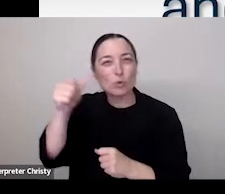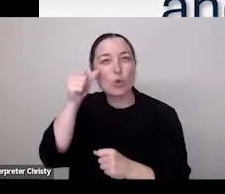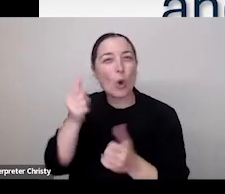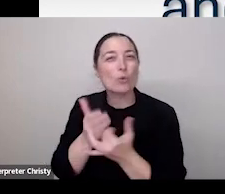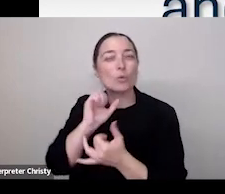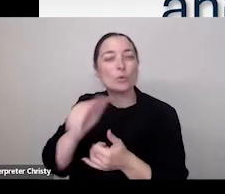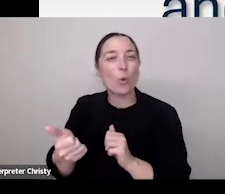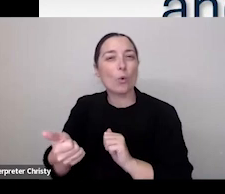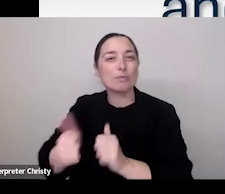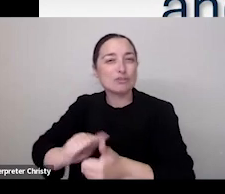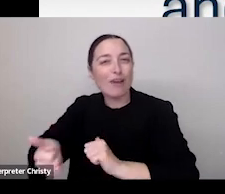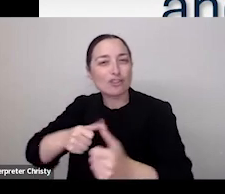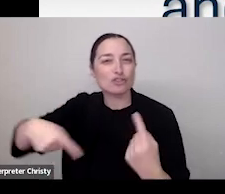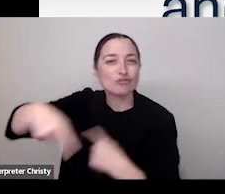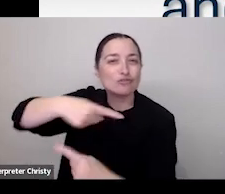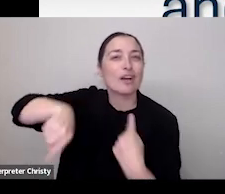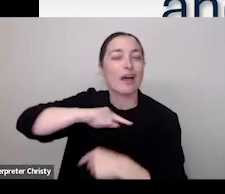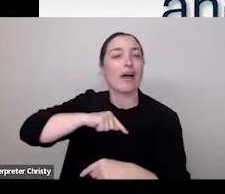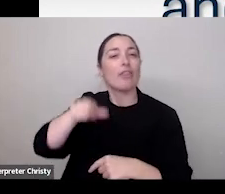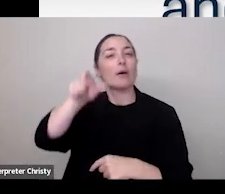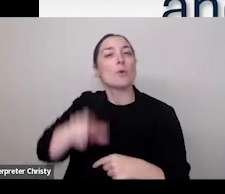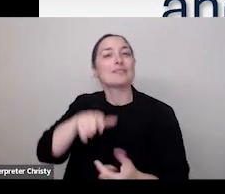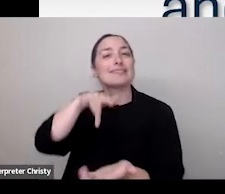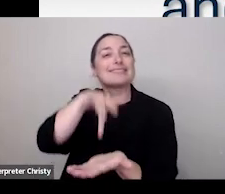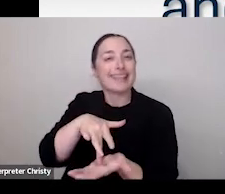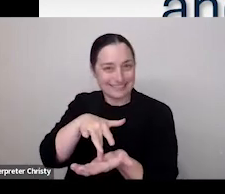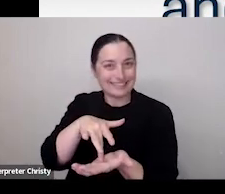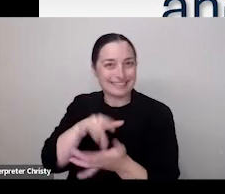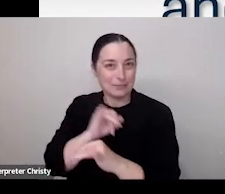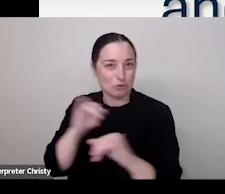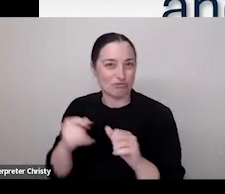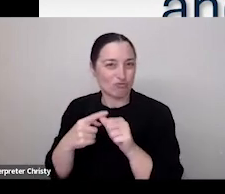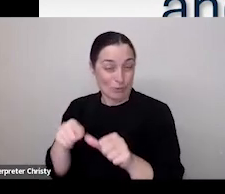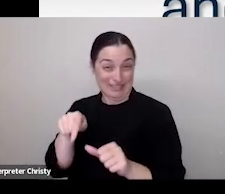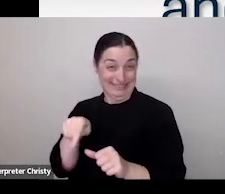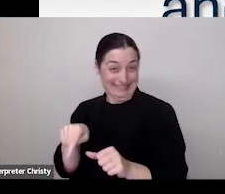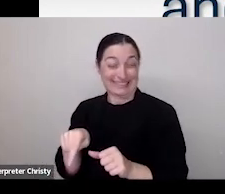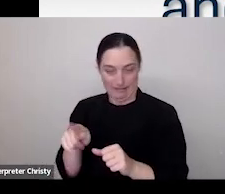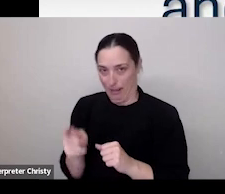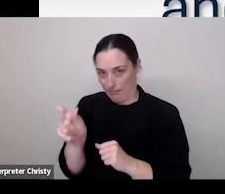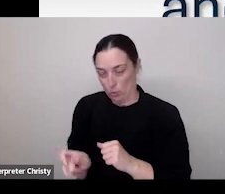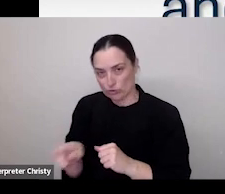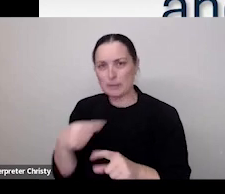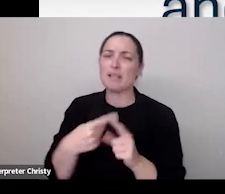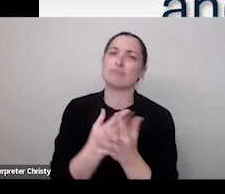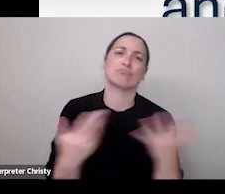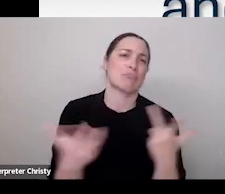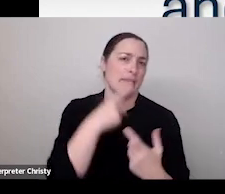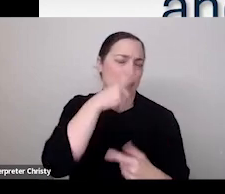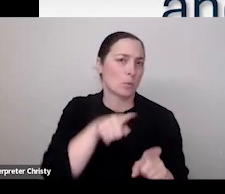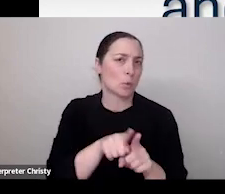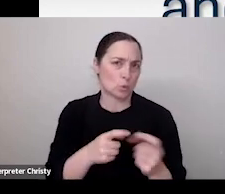and contact with her in the Person-Centered Emergency Preparedness Certificate course. But there are many others as well supporting this